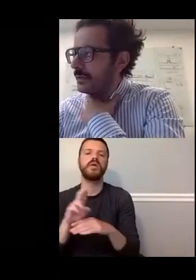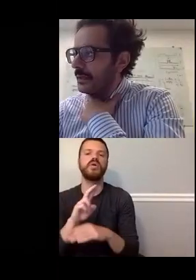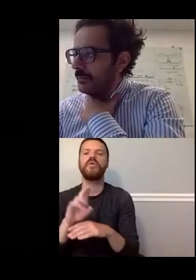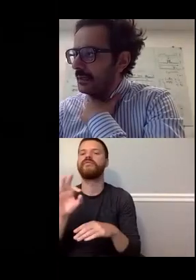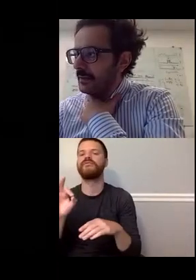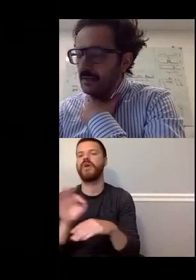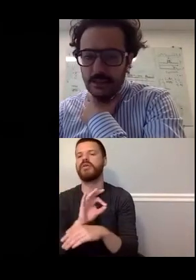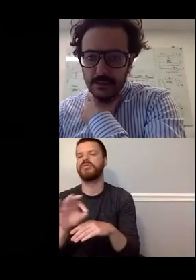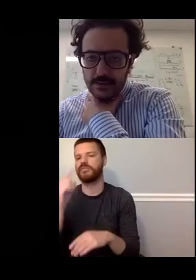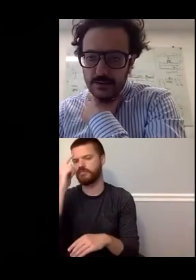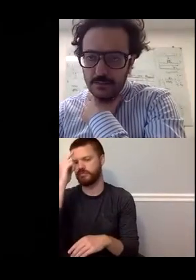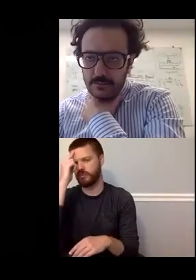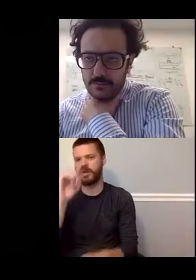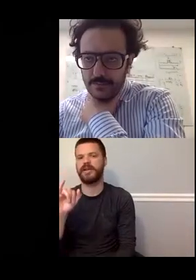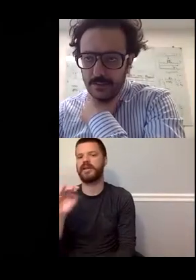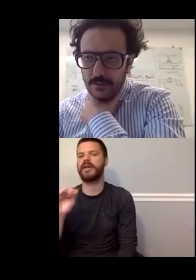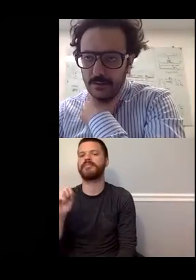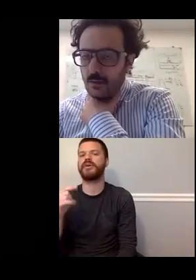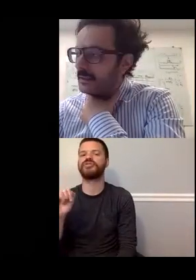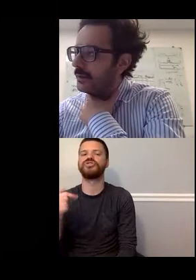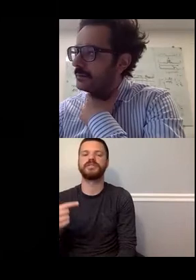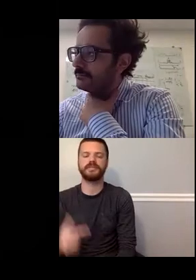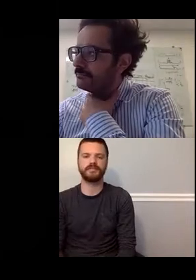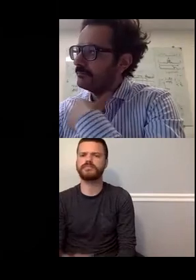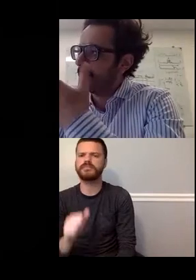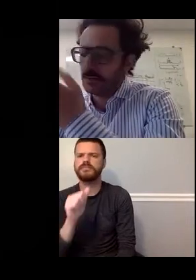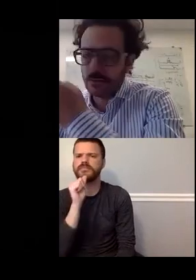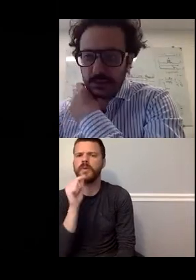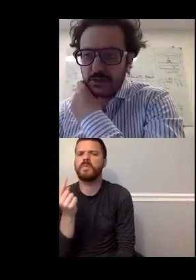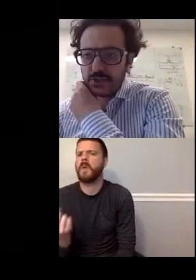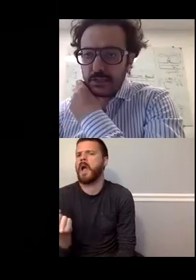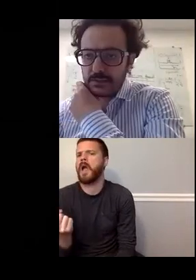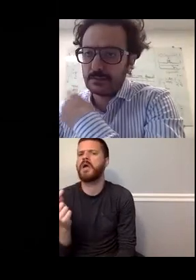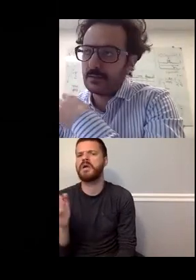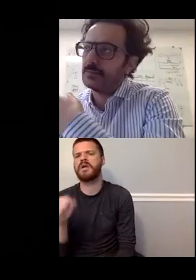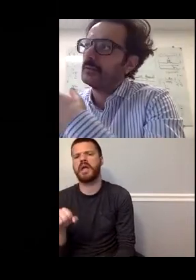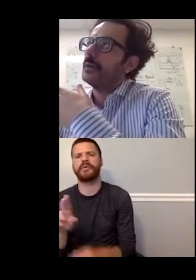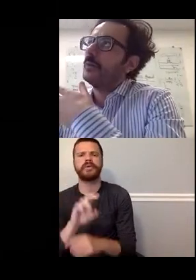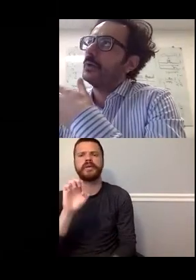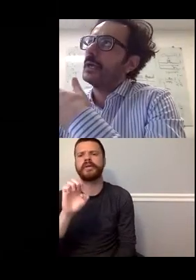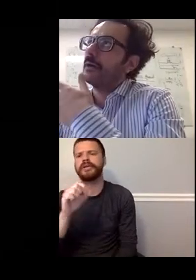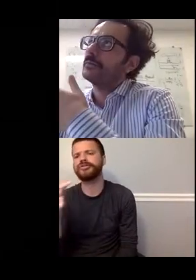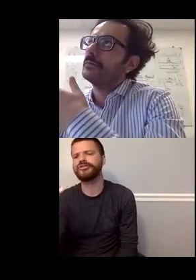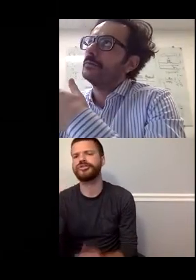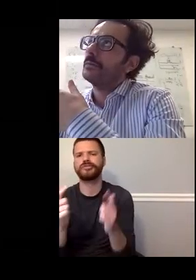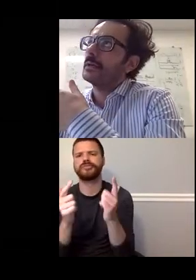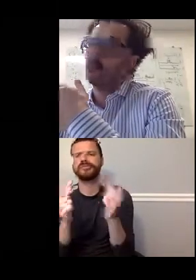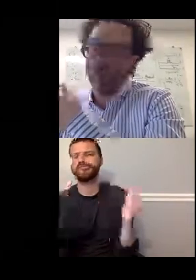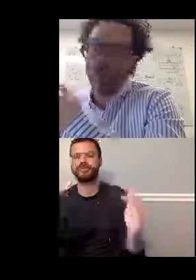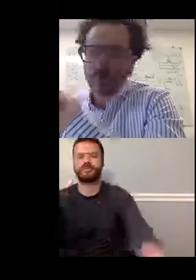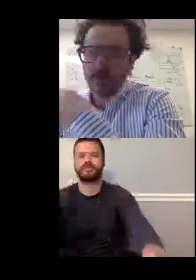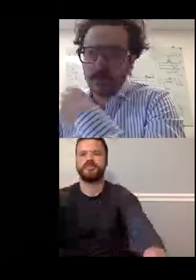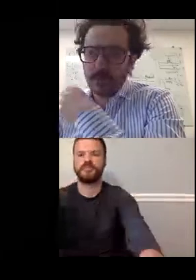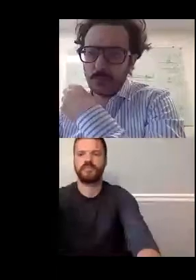imaging. I mean, definitely it's not the only one. People use EEG, etc. But we have to, at